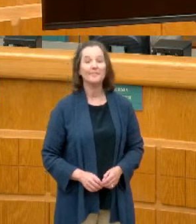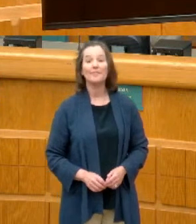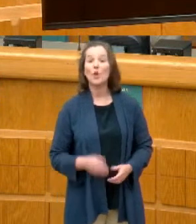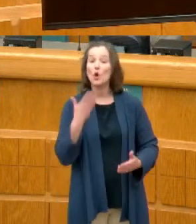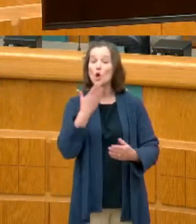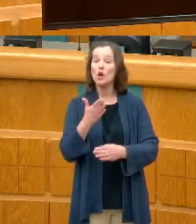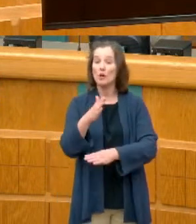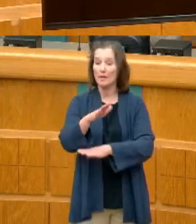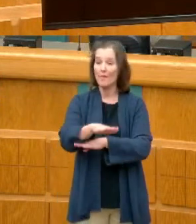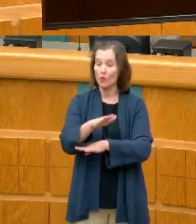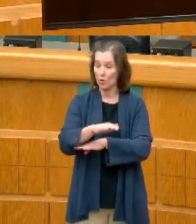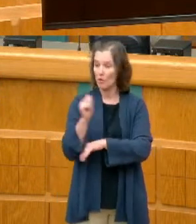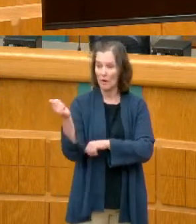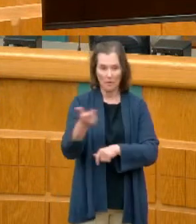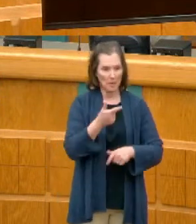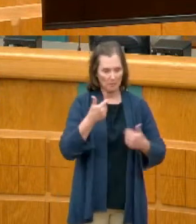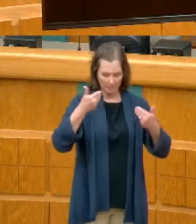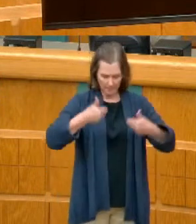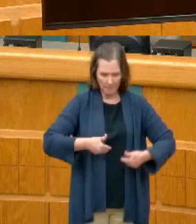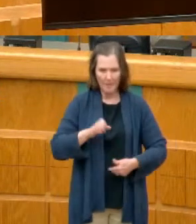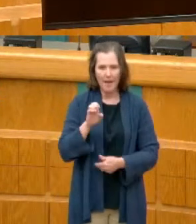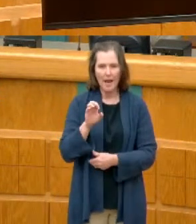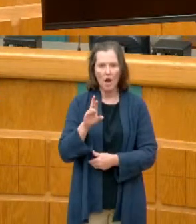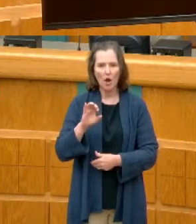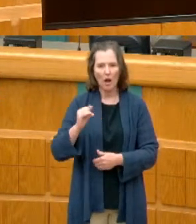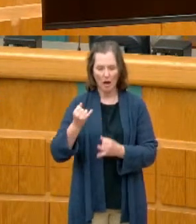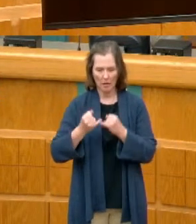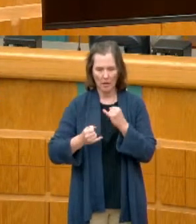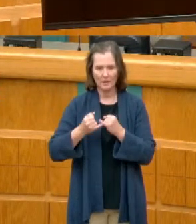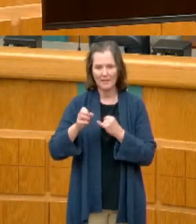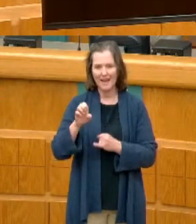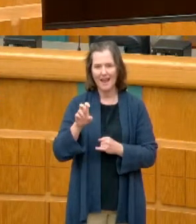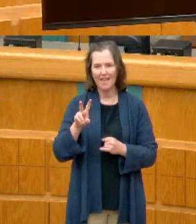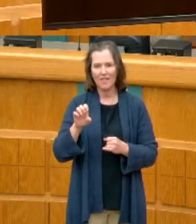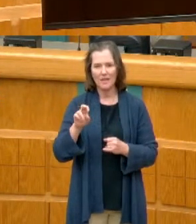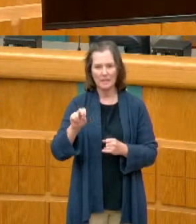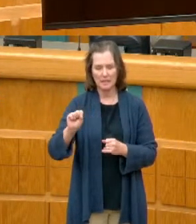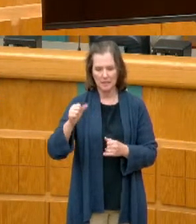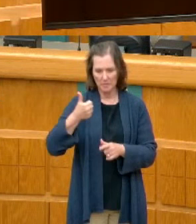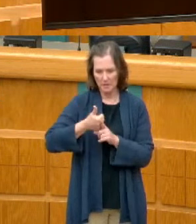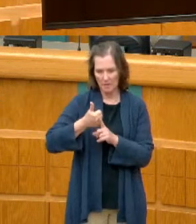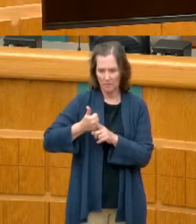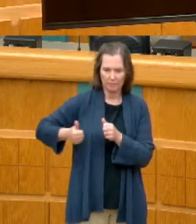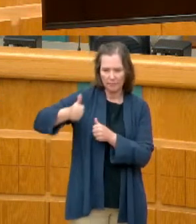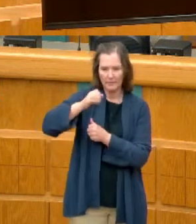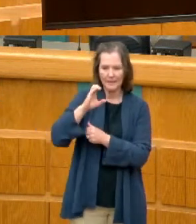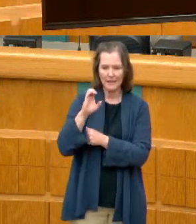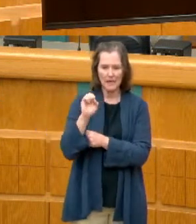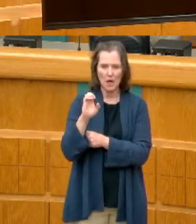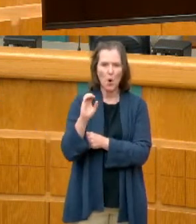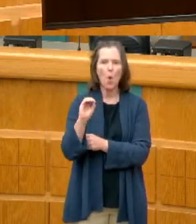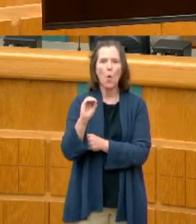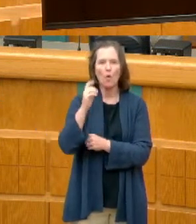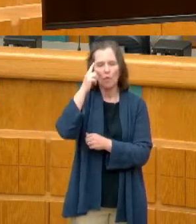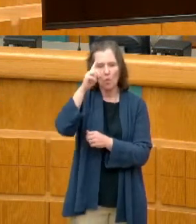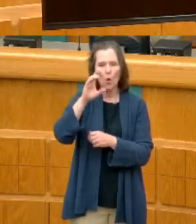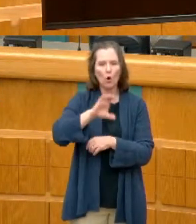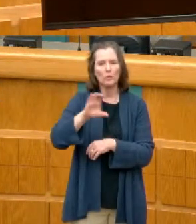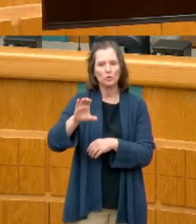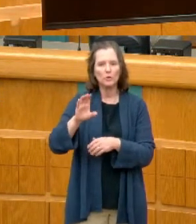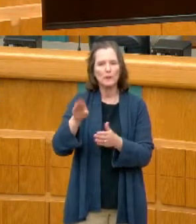Good afternoon, everyone. I'm Eric Evans. I'm the CEO of Corpus Christi Medical Center. And I feel